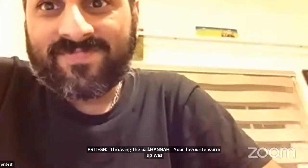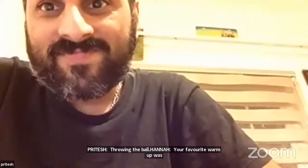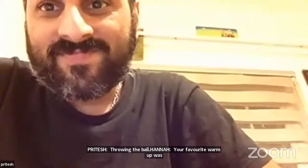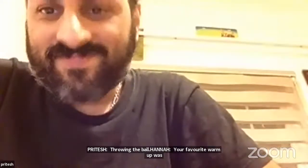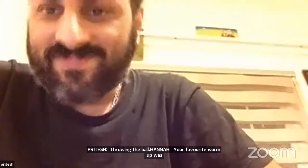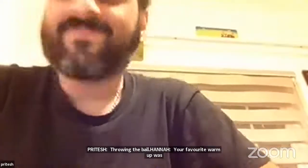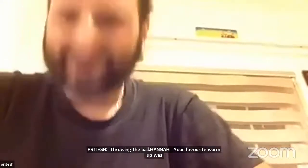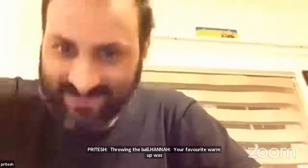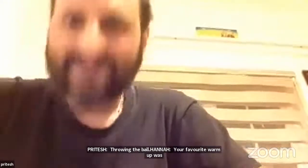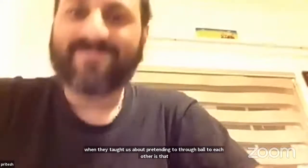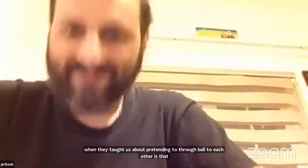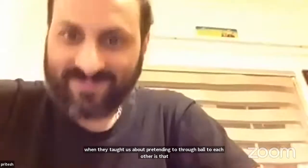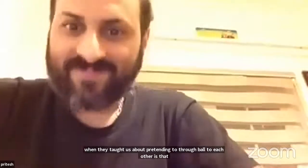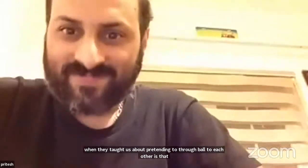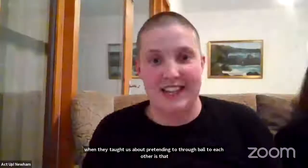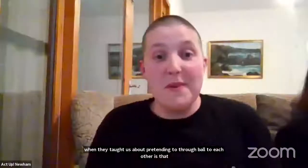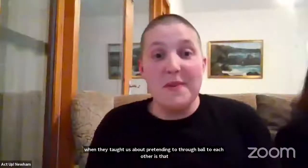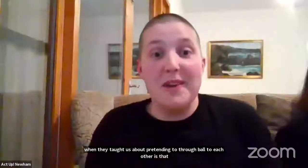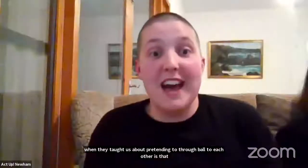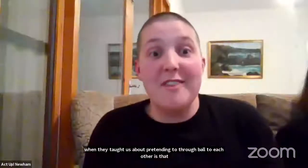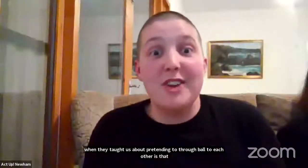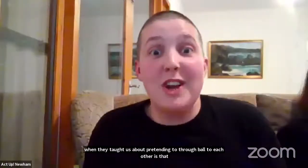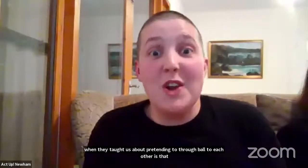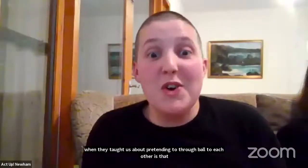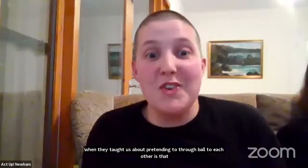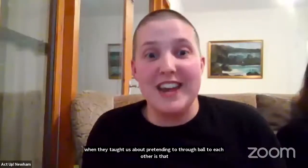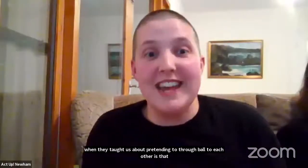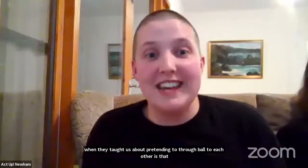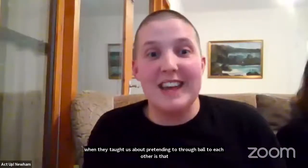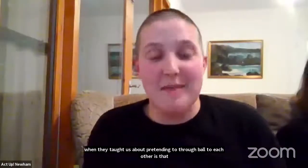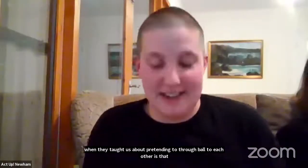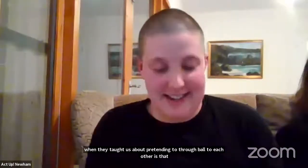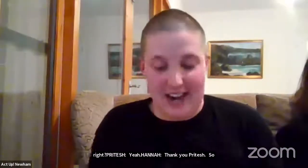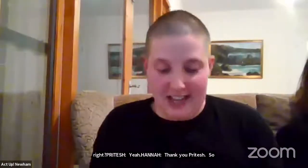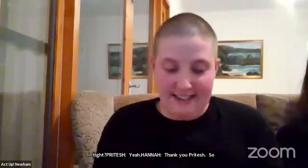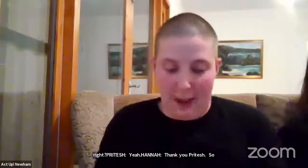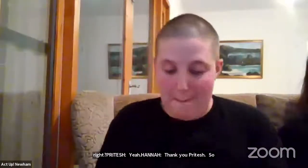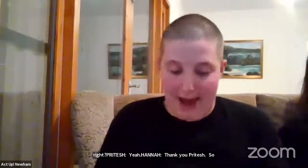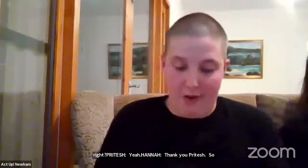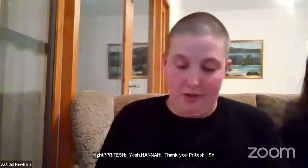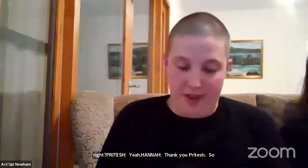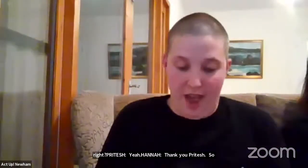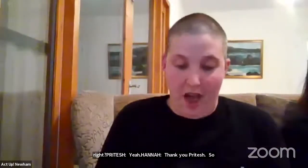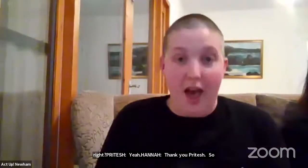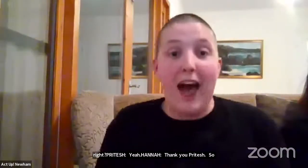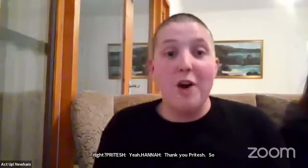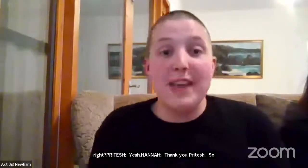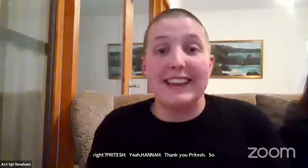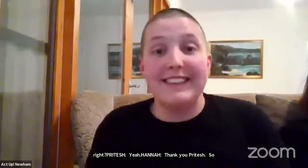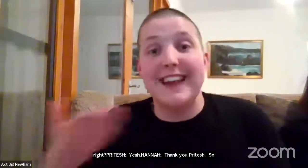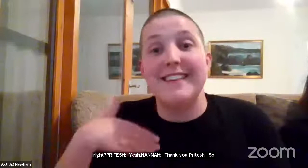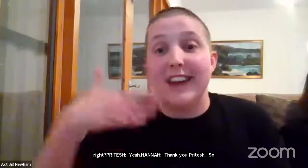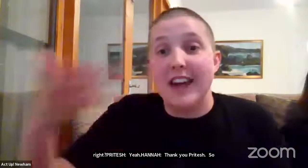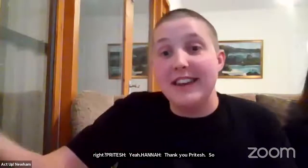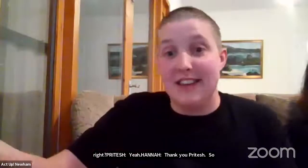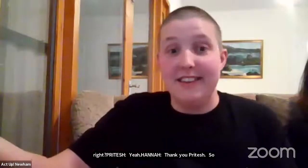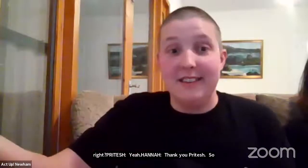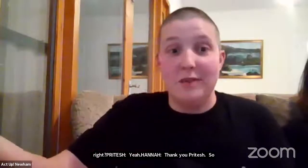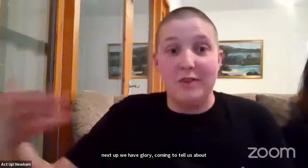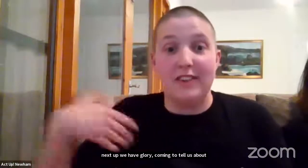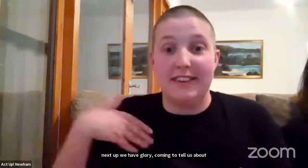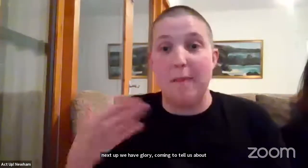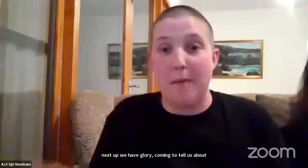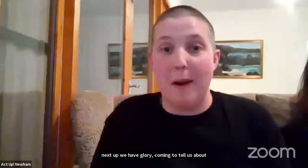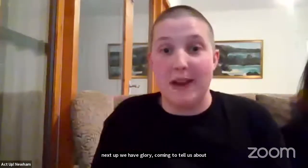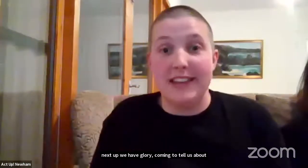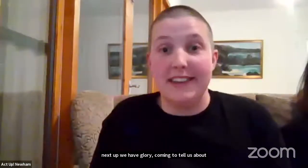you, Pritesh. So next up, we have Glory coming to tell us about how we exchanged ideas